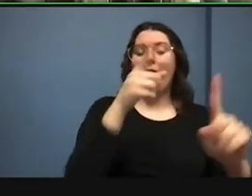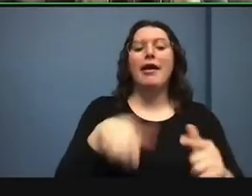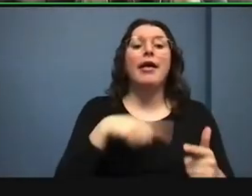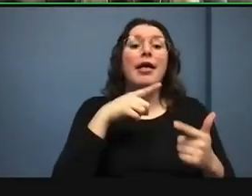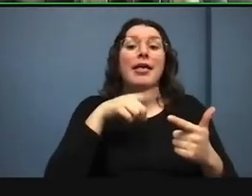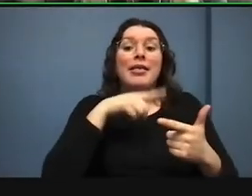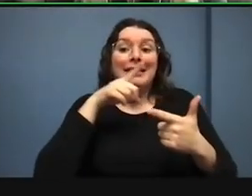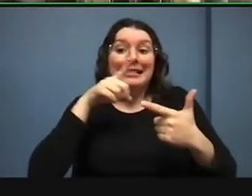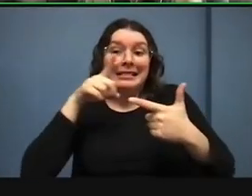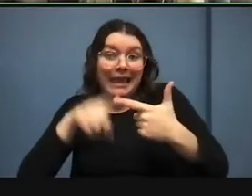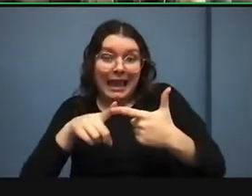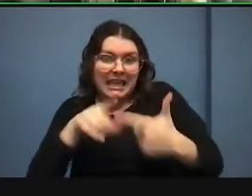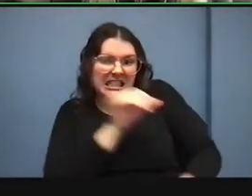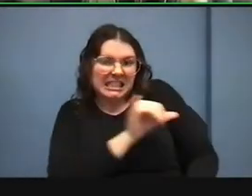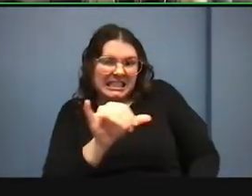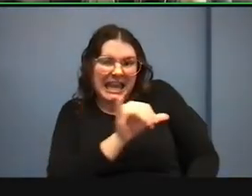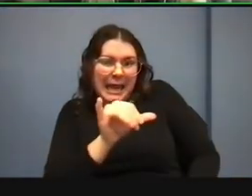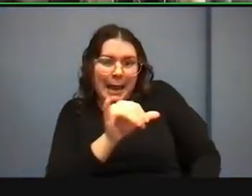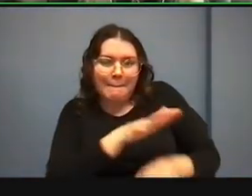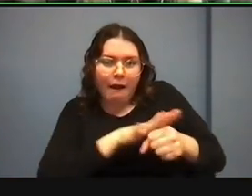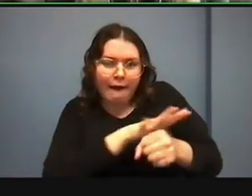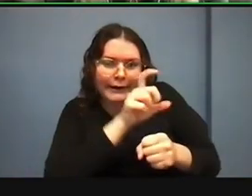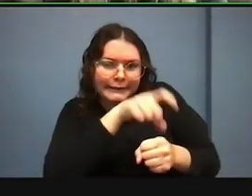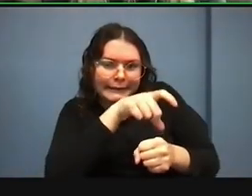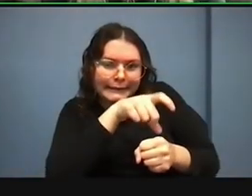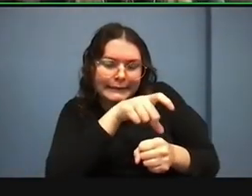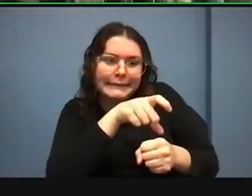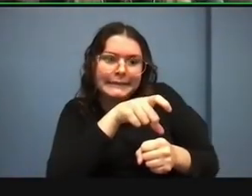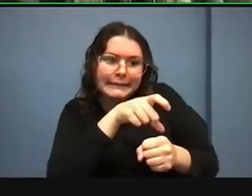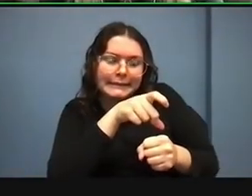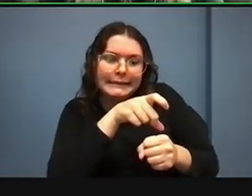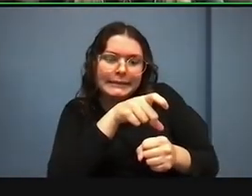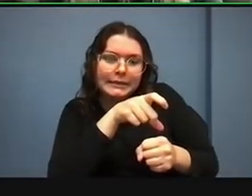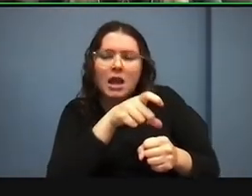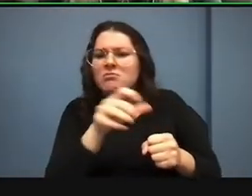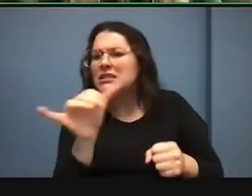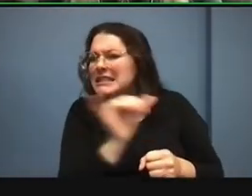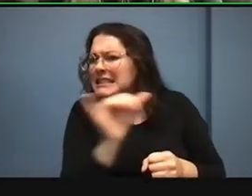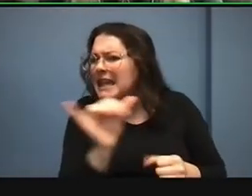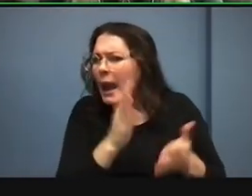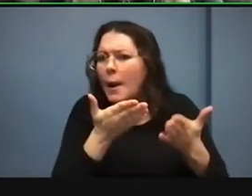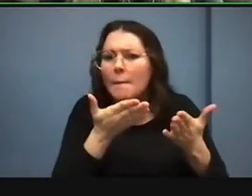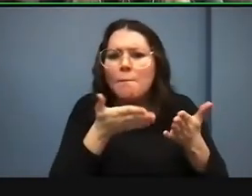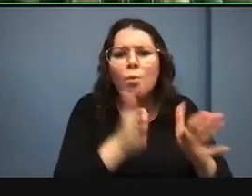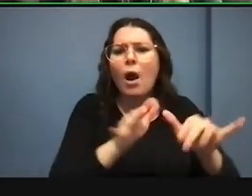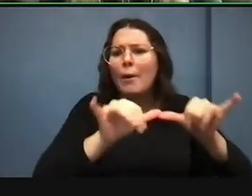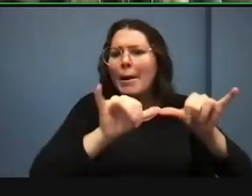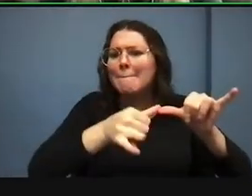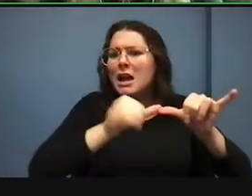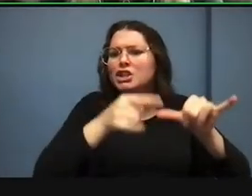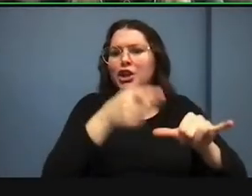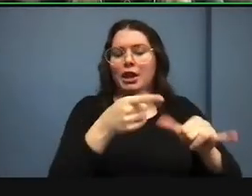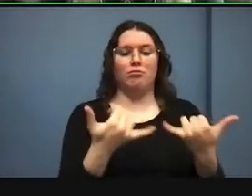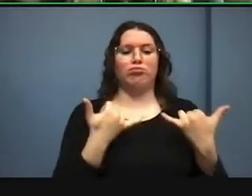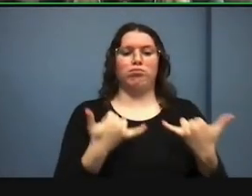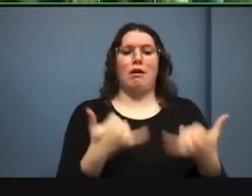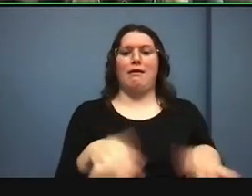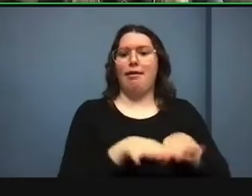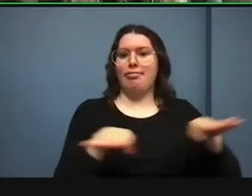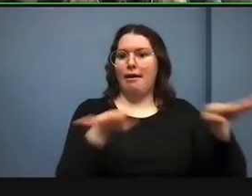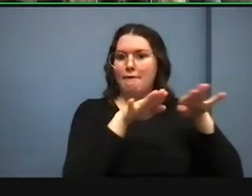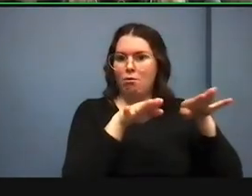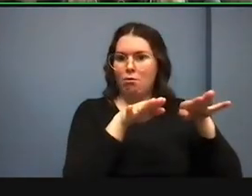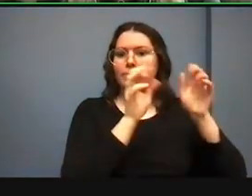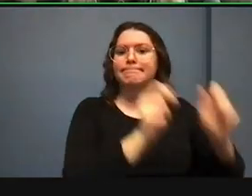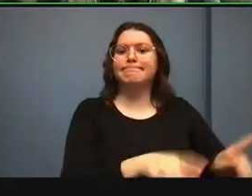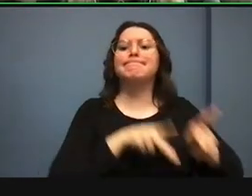that same area of need and that same way we measured that child's present level, and